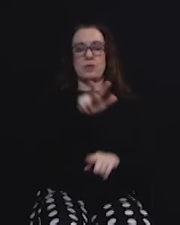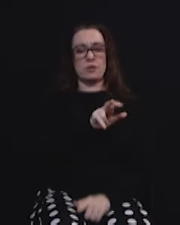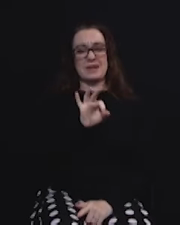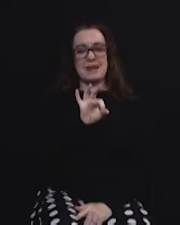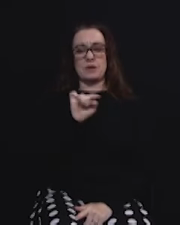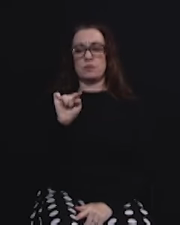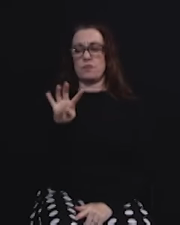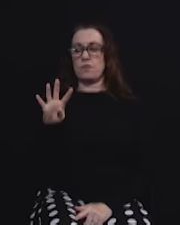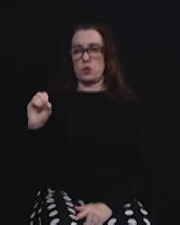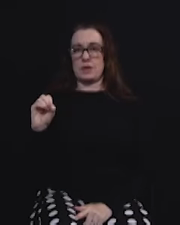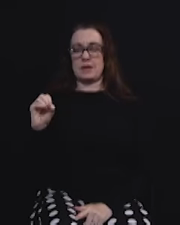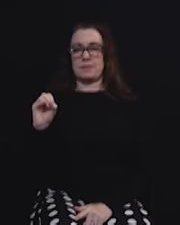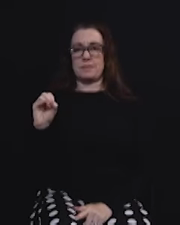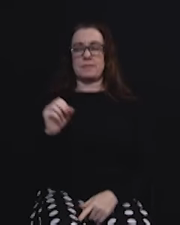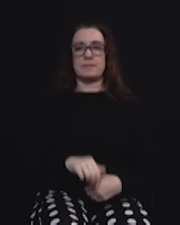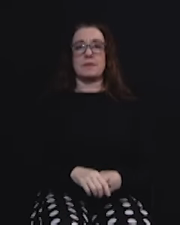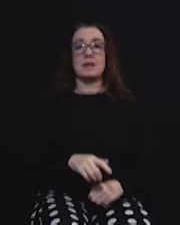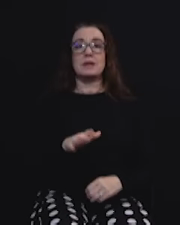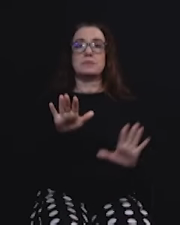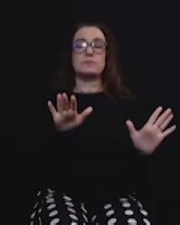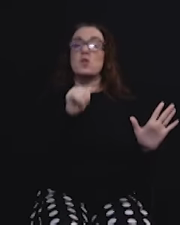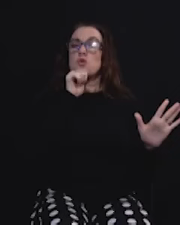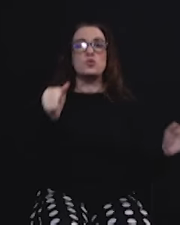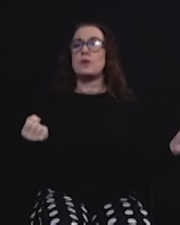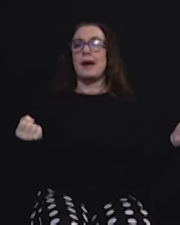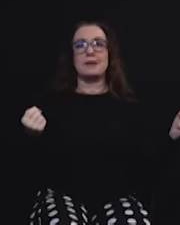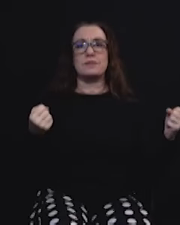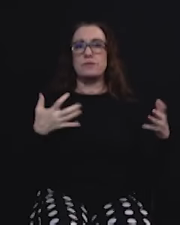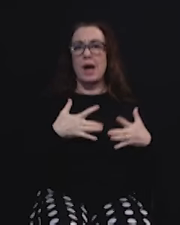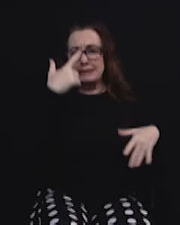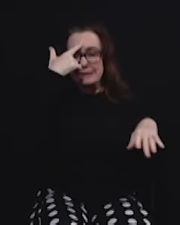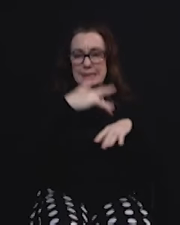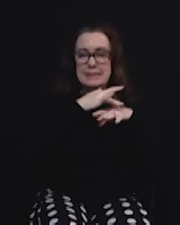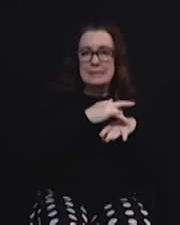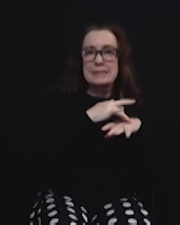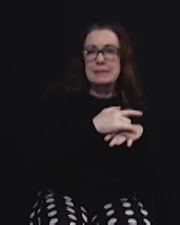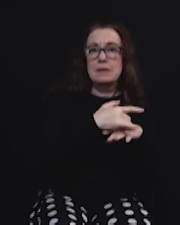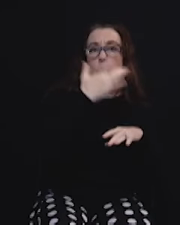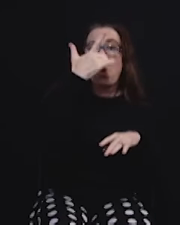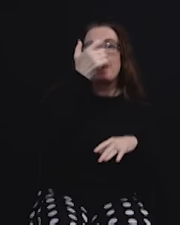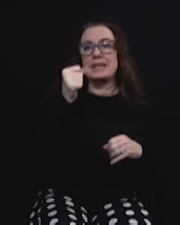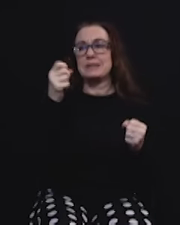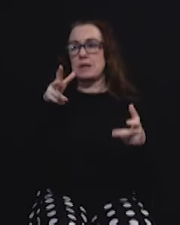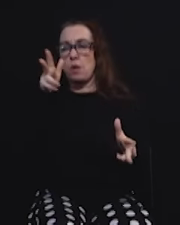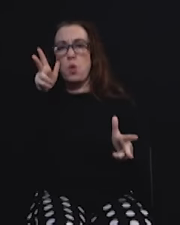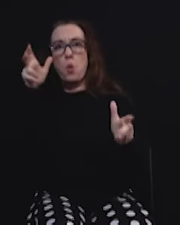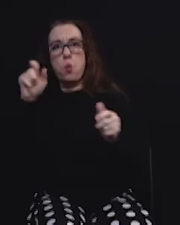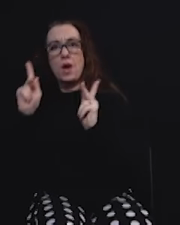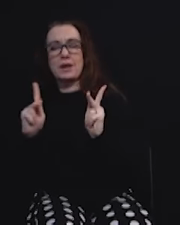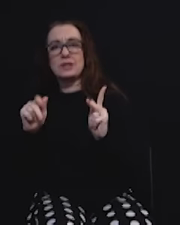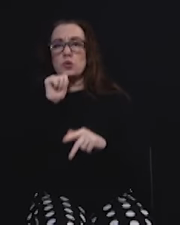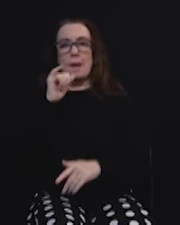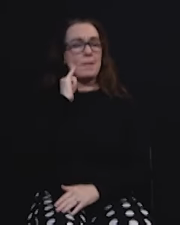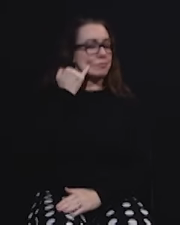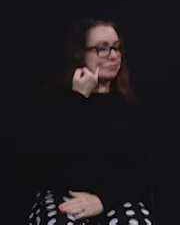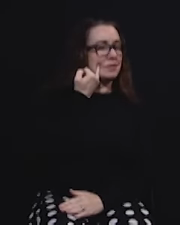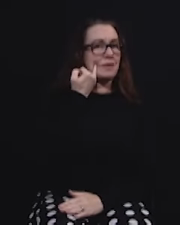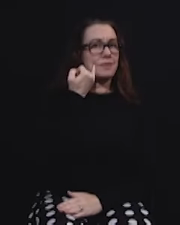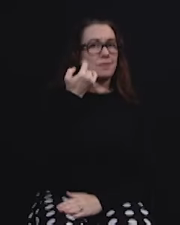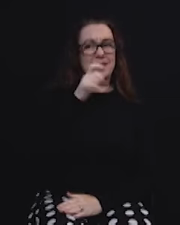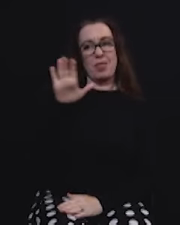through 40. Do not fret because of the wicked. Do not be envious of